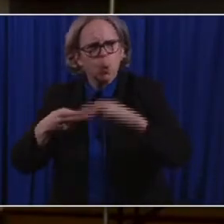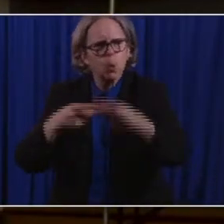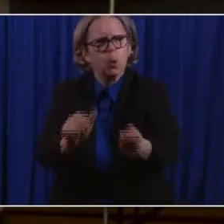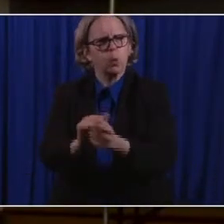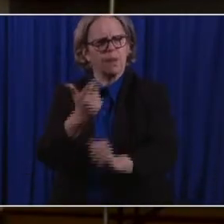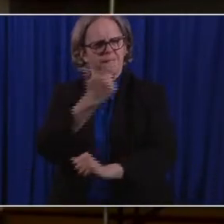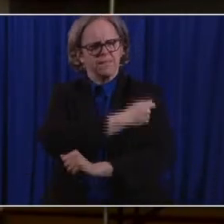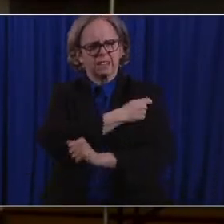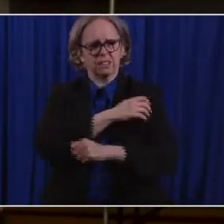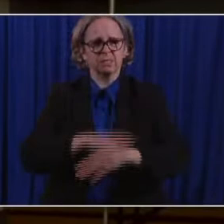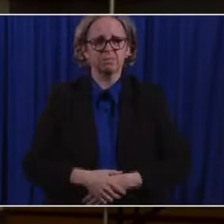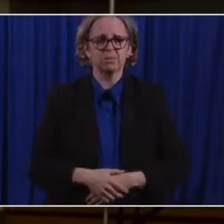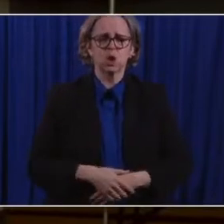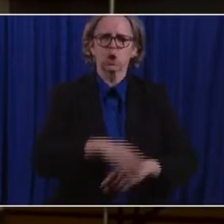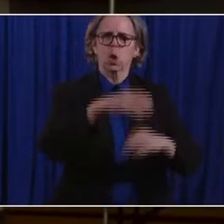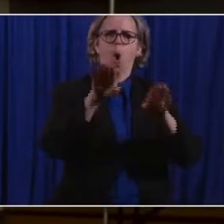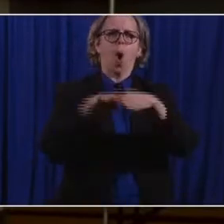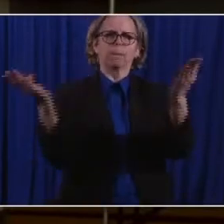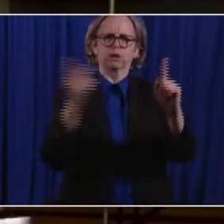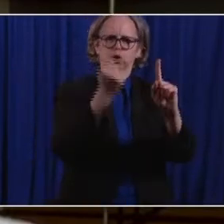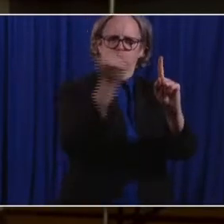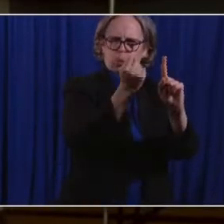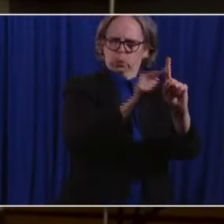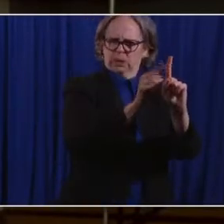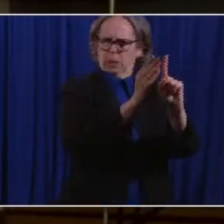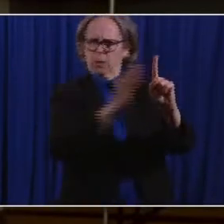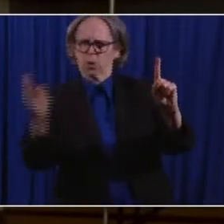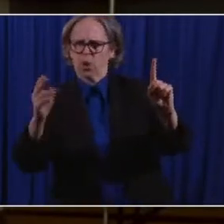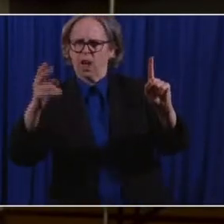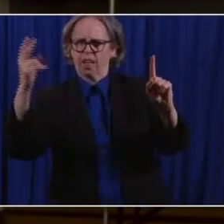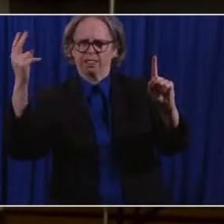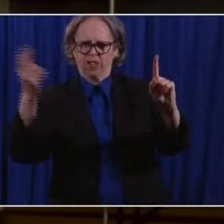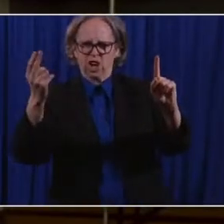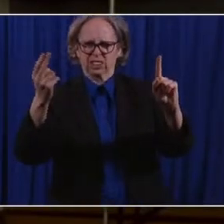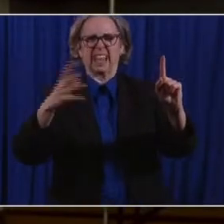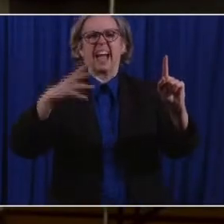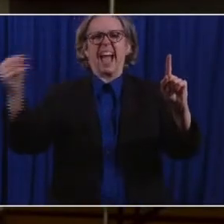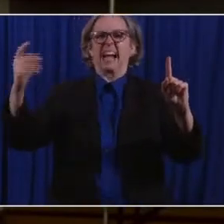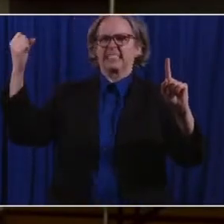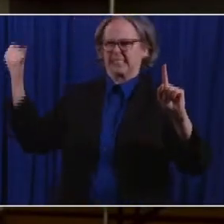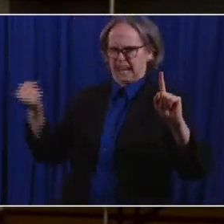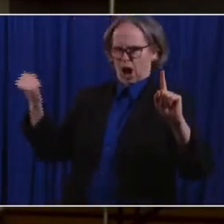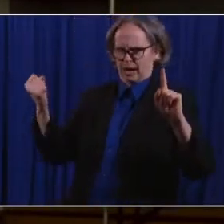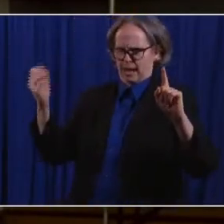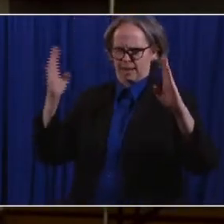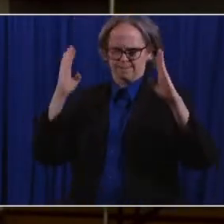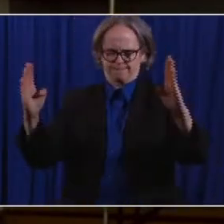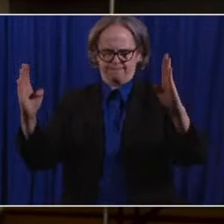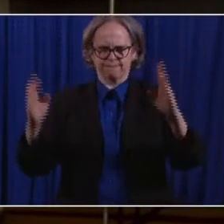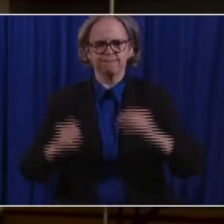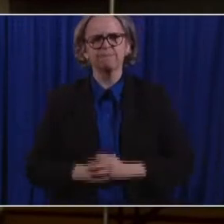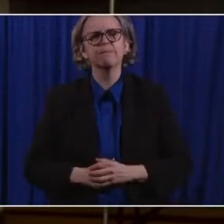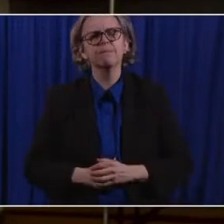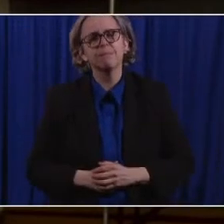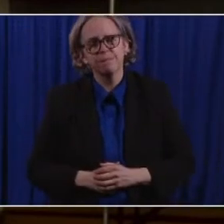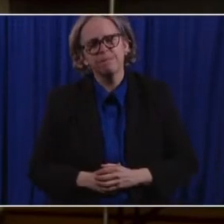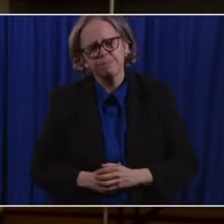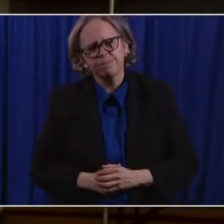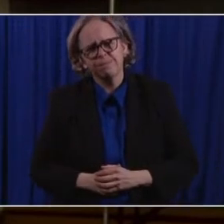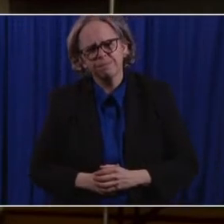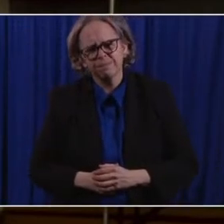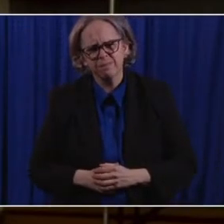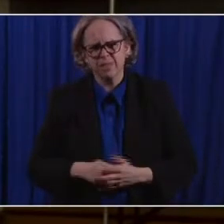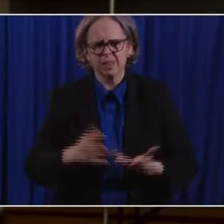Thursday, as well as Saturday. And then as you saw today, we continue to refine our process to make sure that it's very professional and